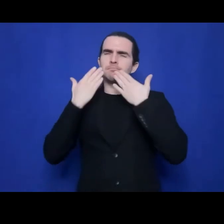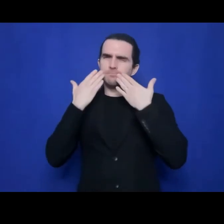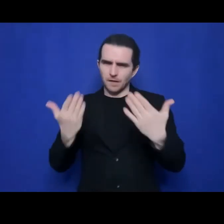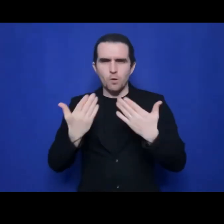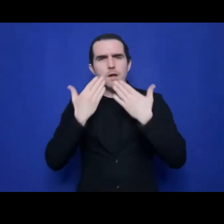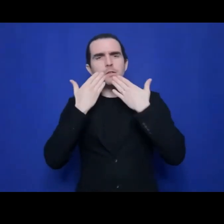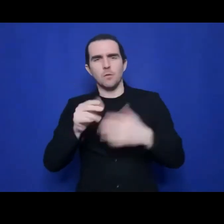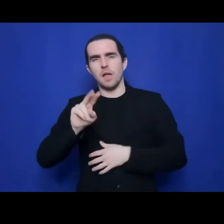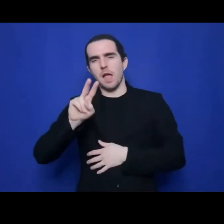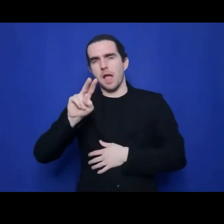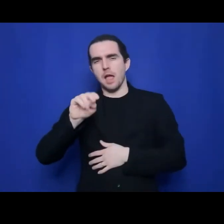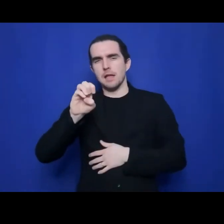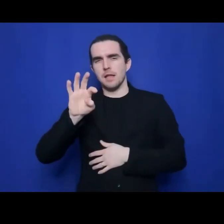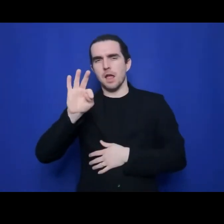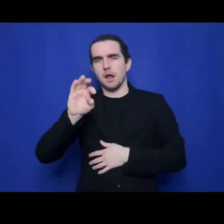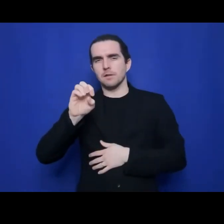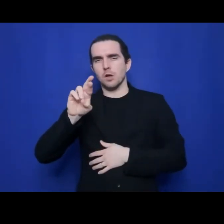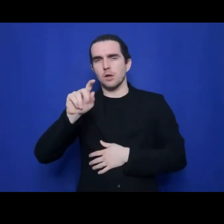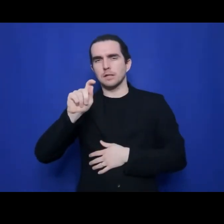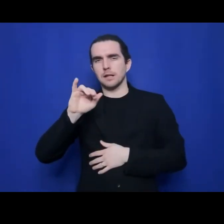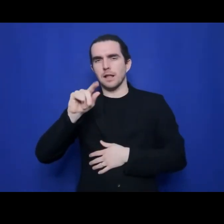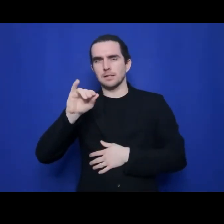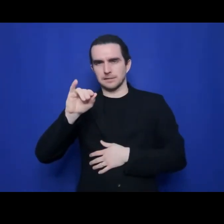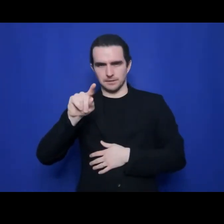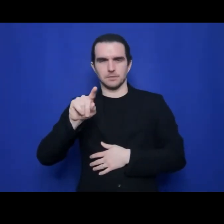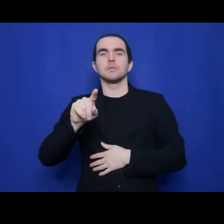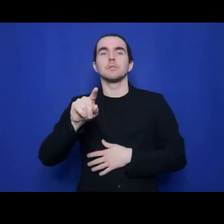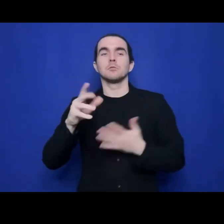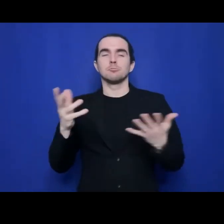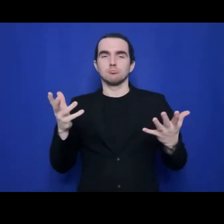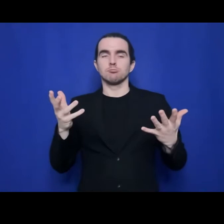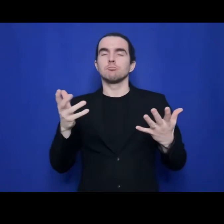extremely important, the audio description.